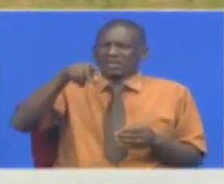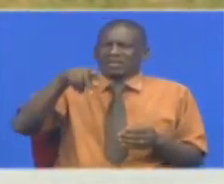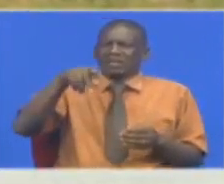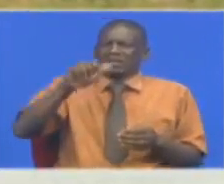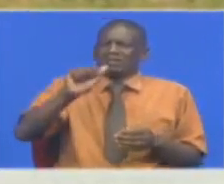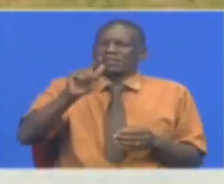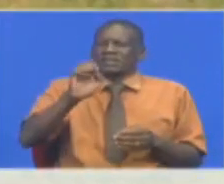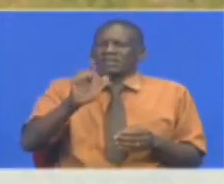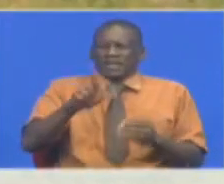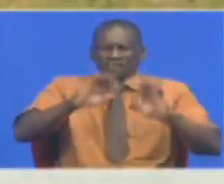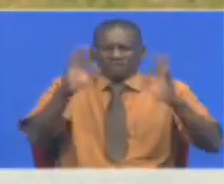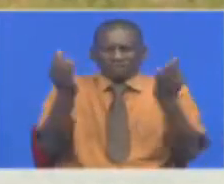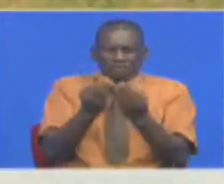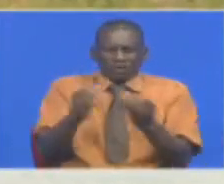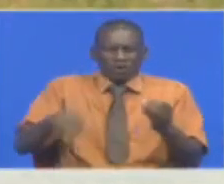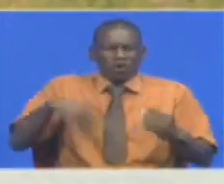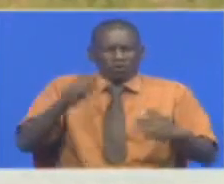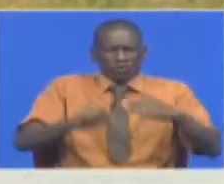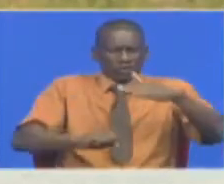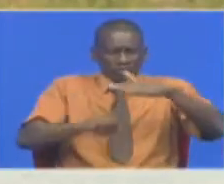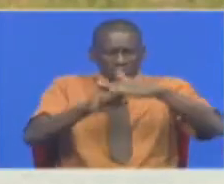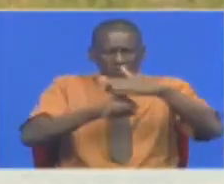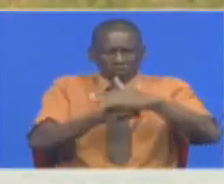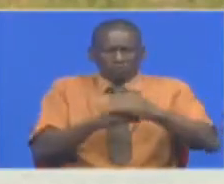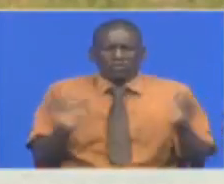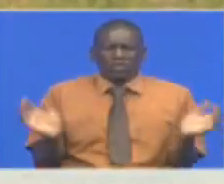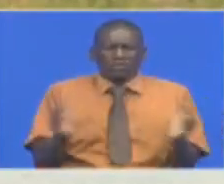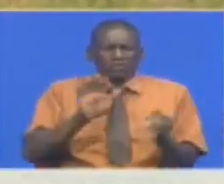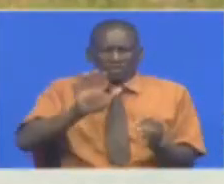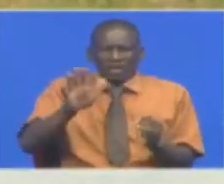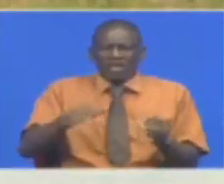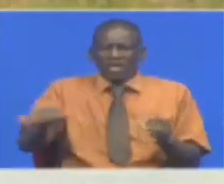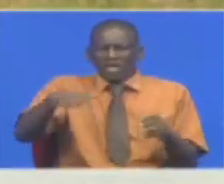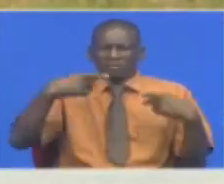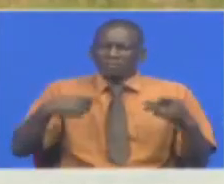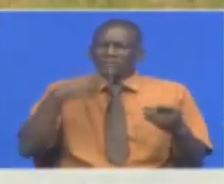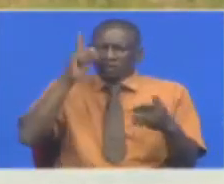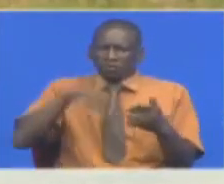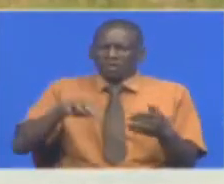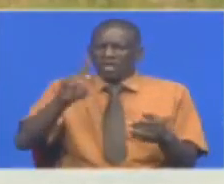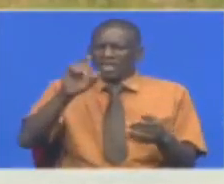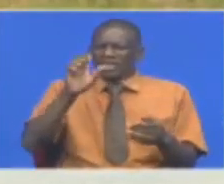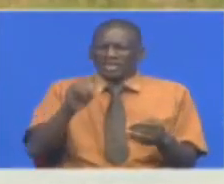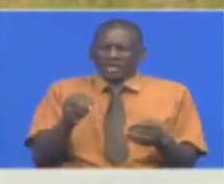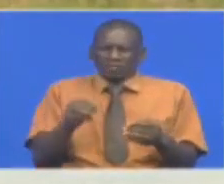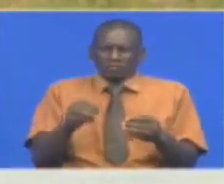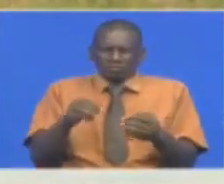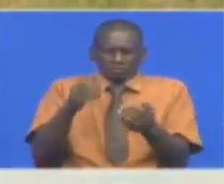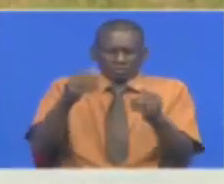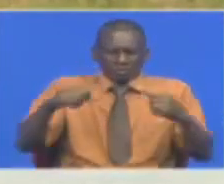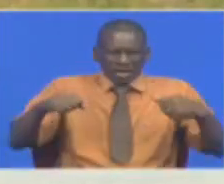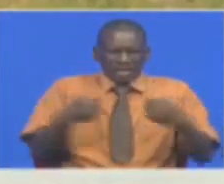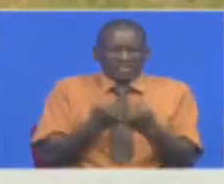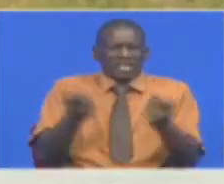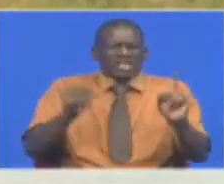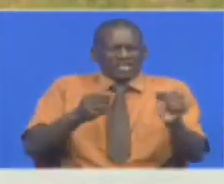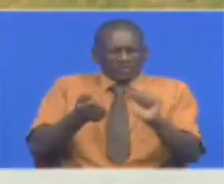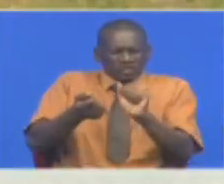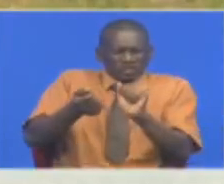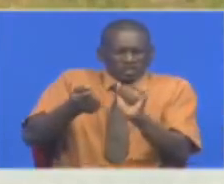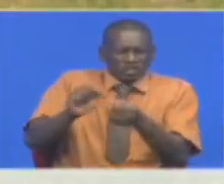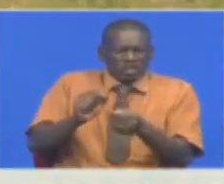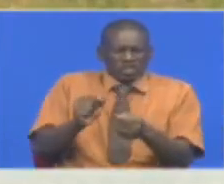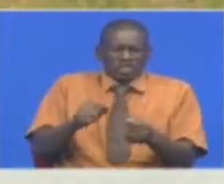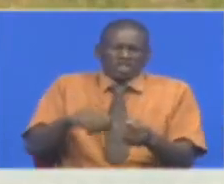always be a foundation in terms of their welfare. Residents say that the dam burst did taint the reputation of this family, but it